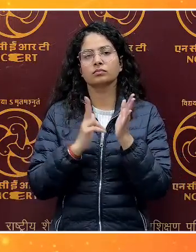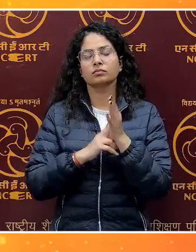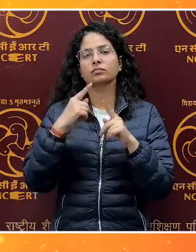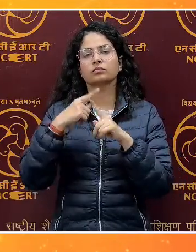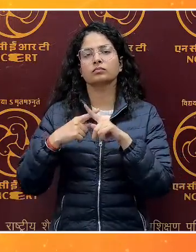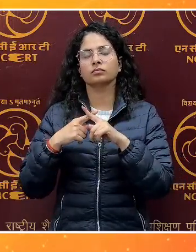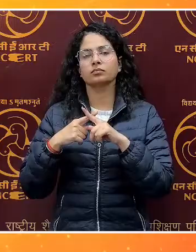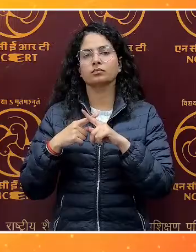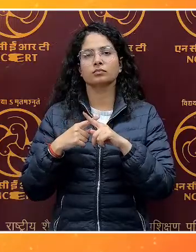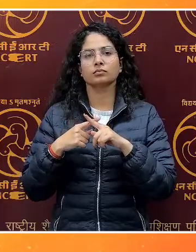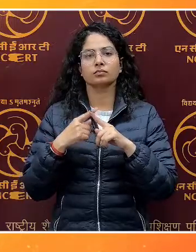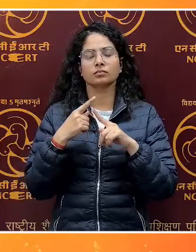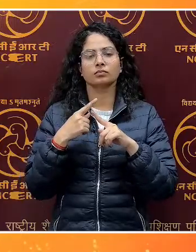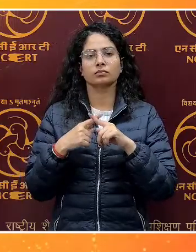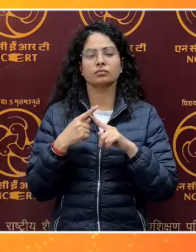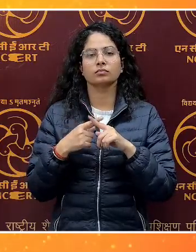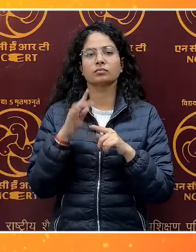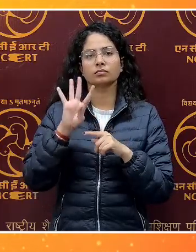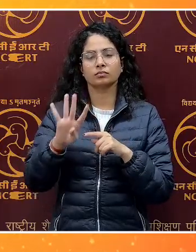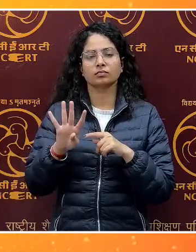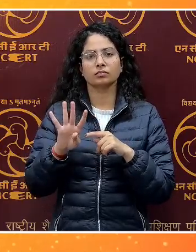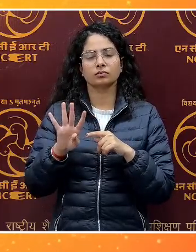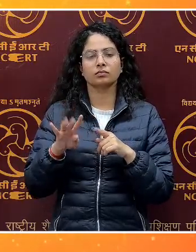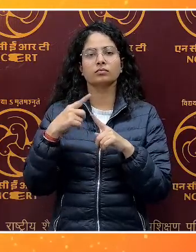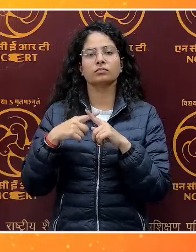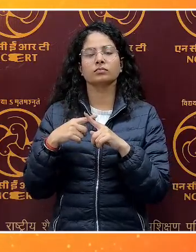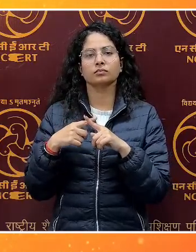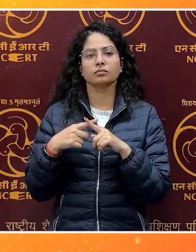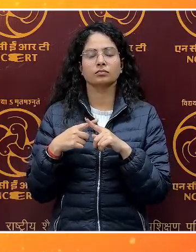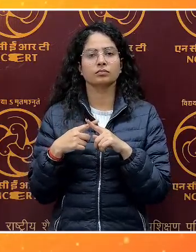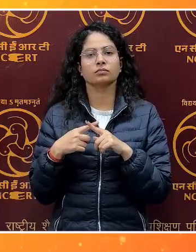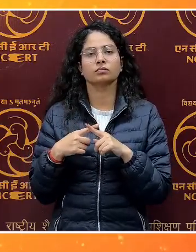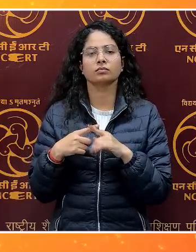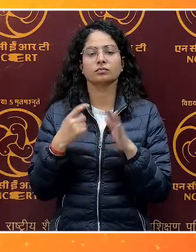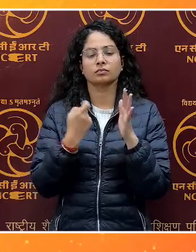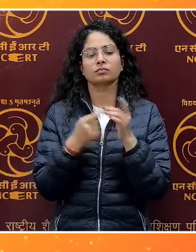into what is the value here? 4 into what is the